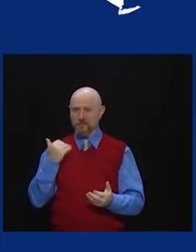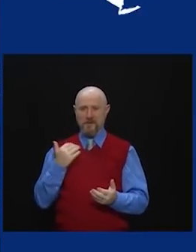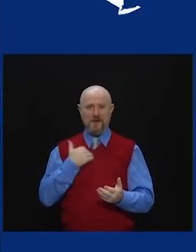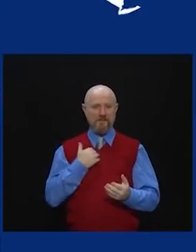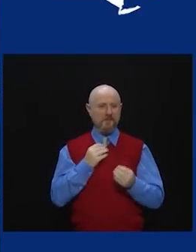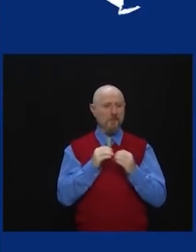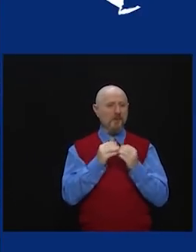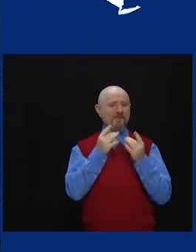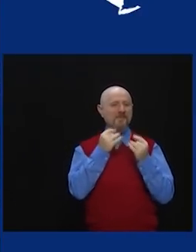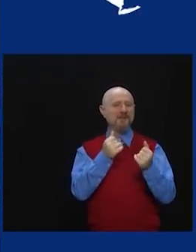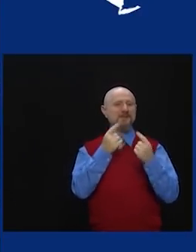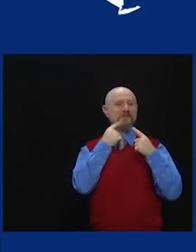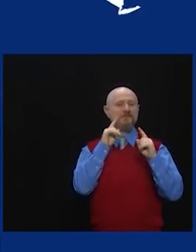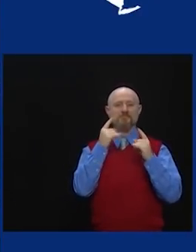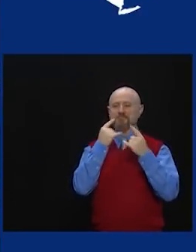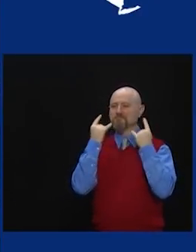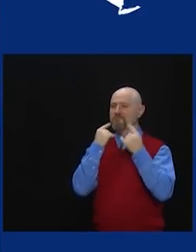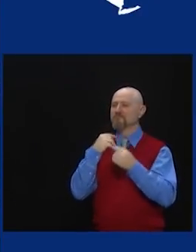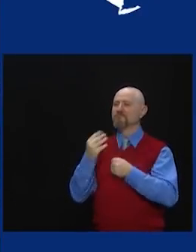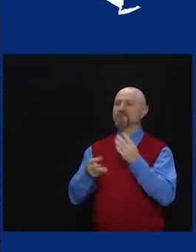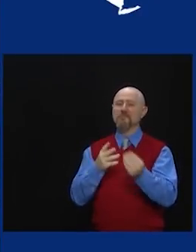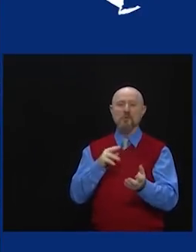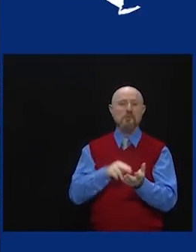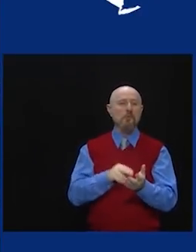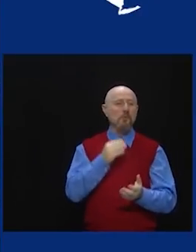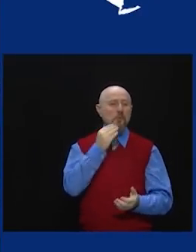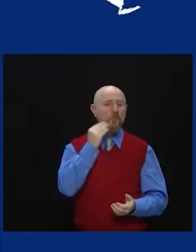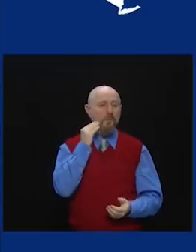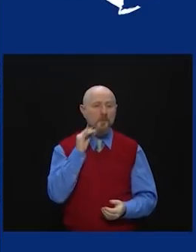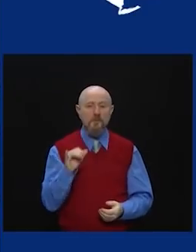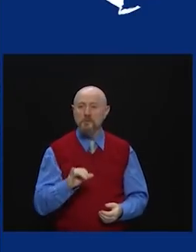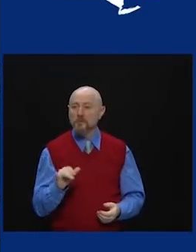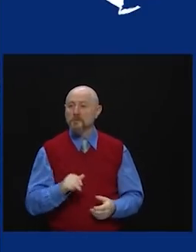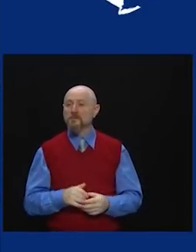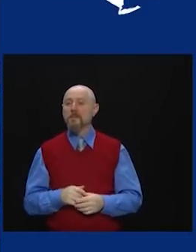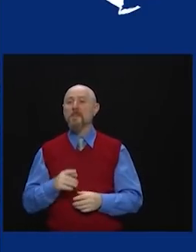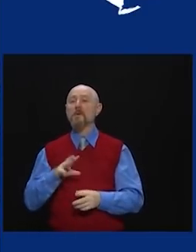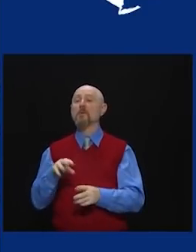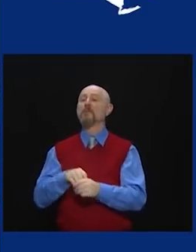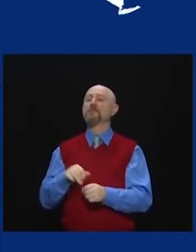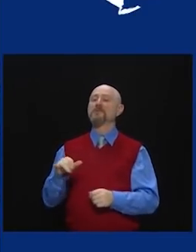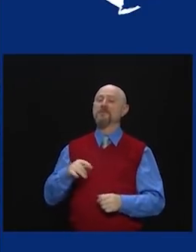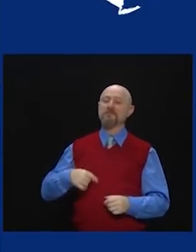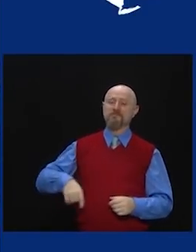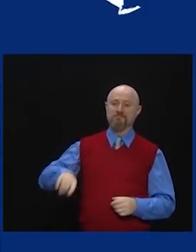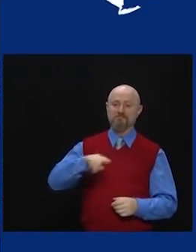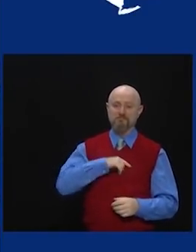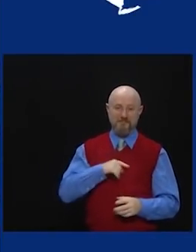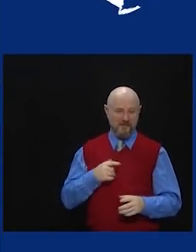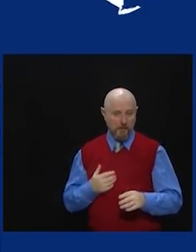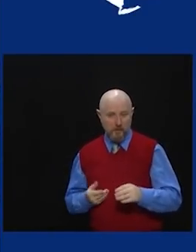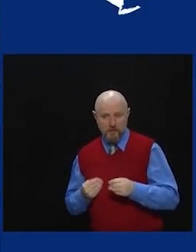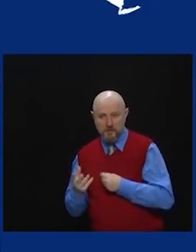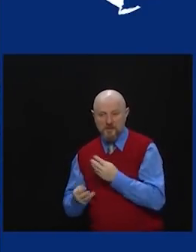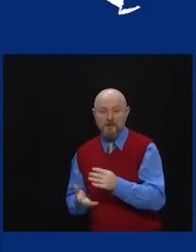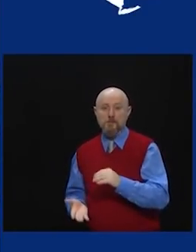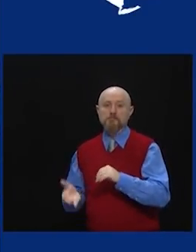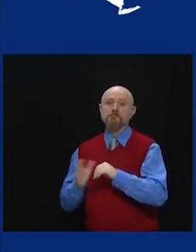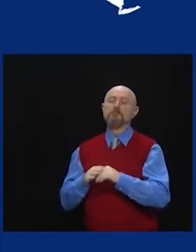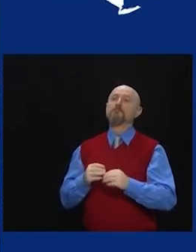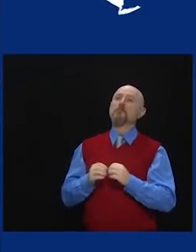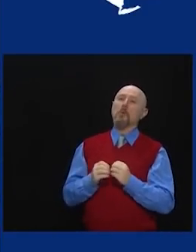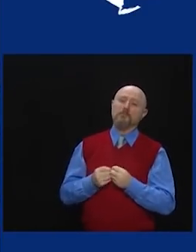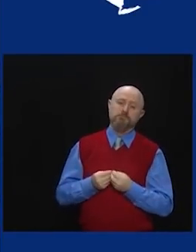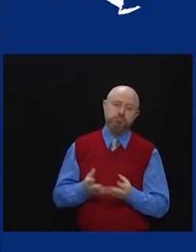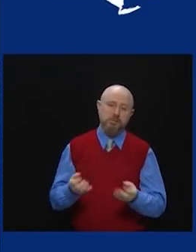to nursing homes. So that's what's going on right now as part of our additional effort to get more masks, the right kind of mask. So keep your fun mask,